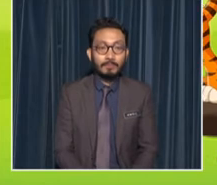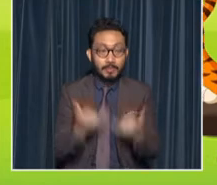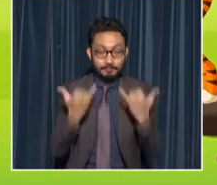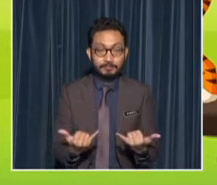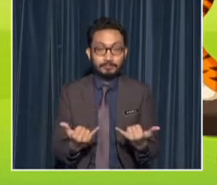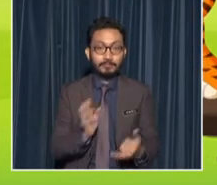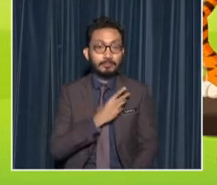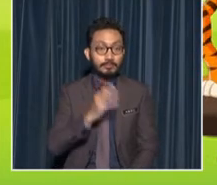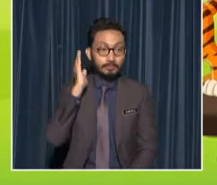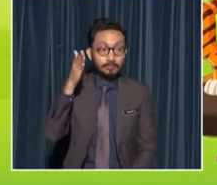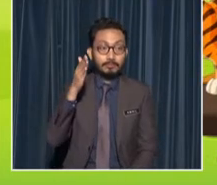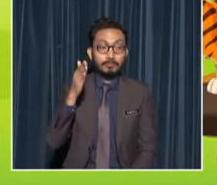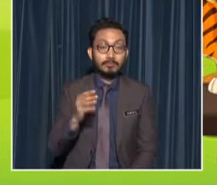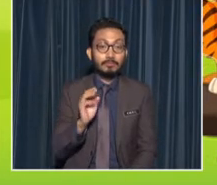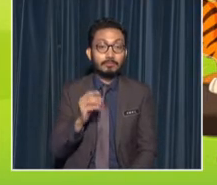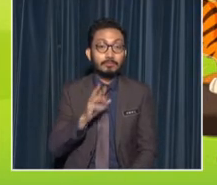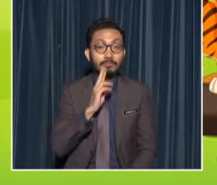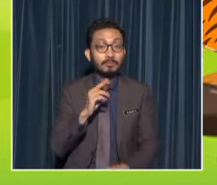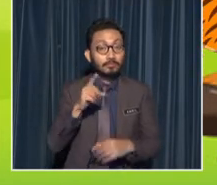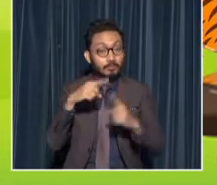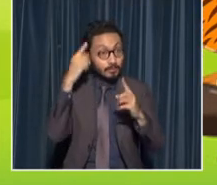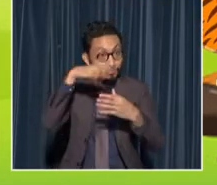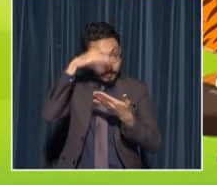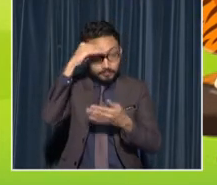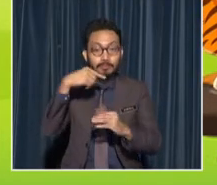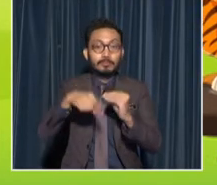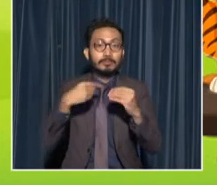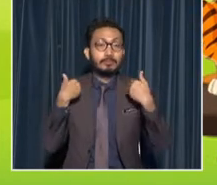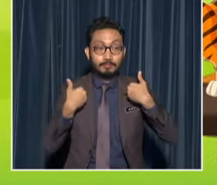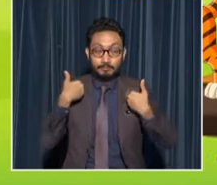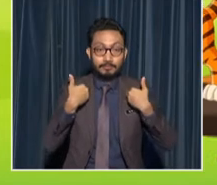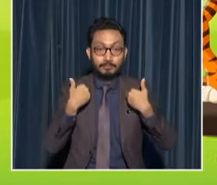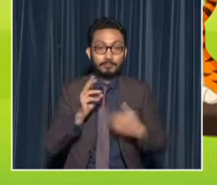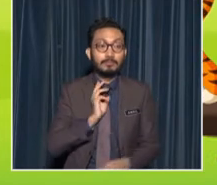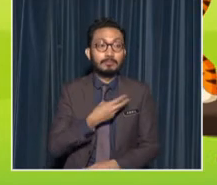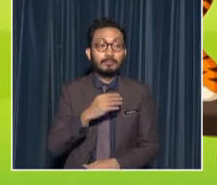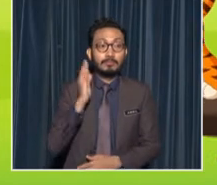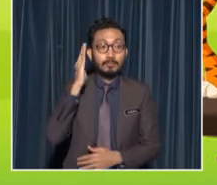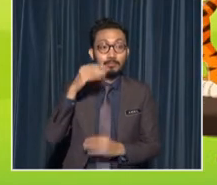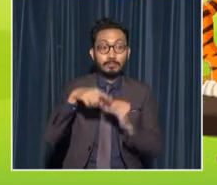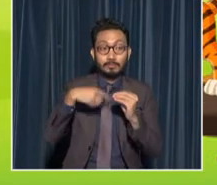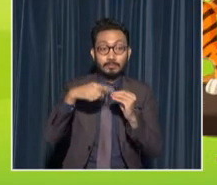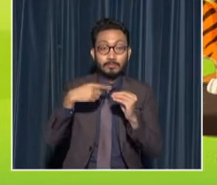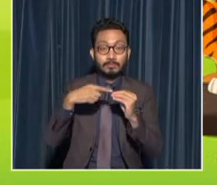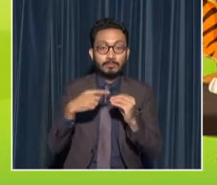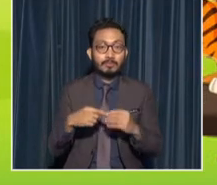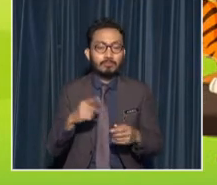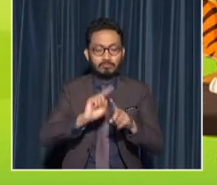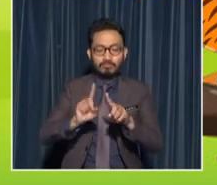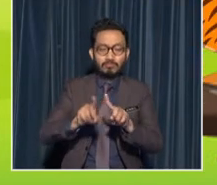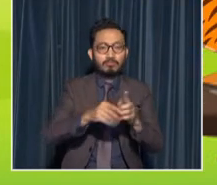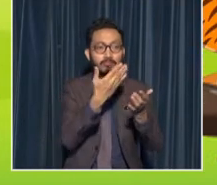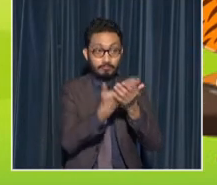Today, we are going to learn more about animals. We are going to learn about the